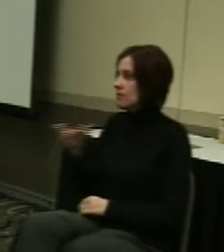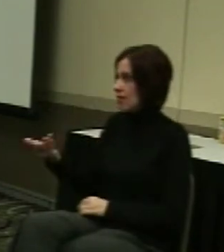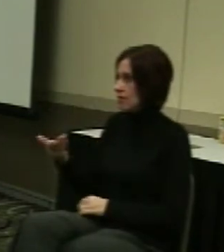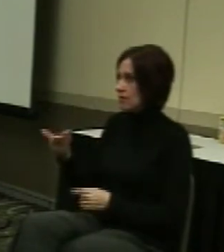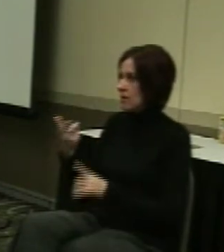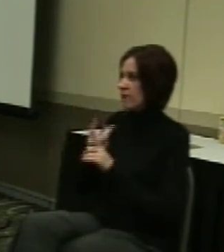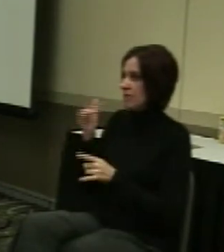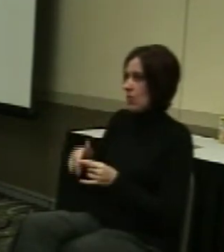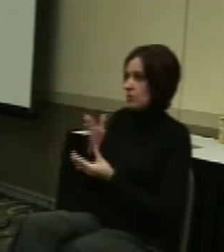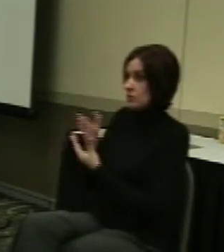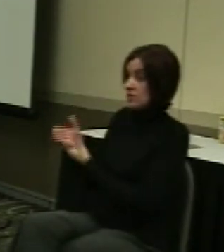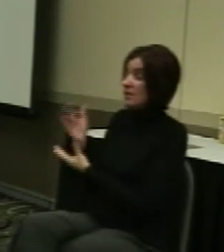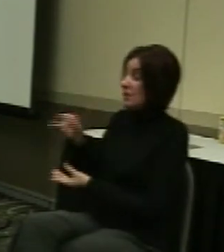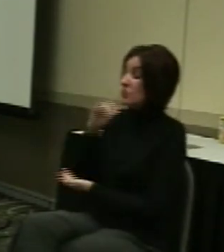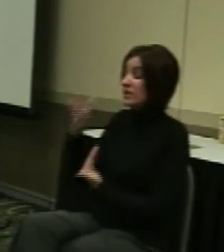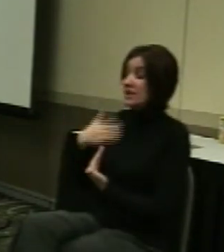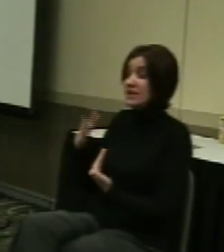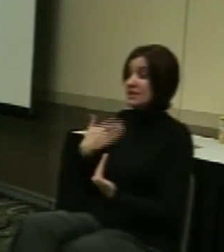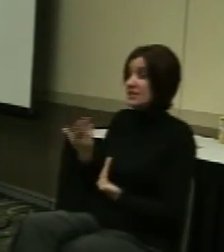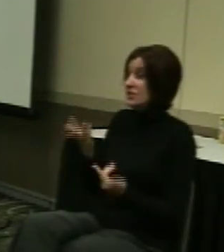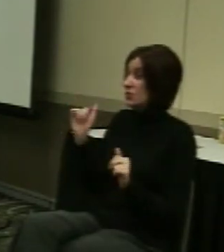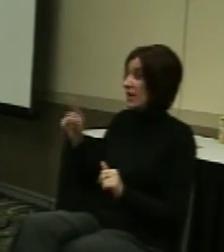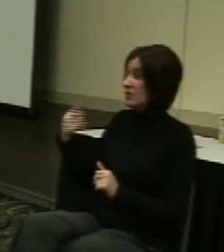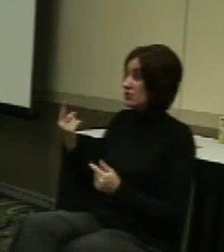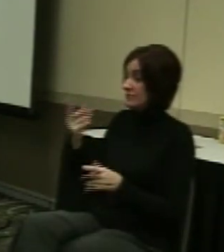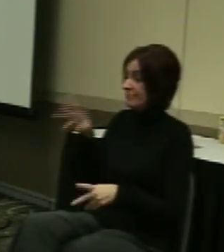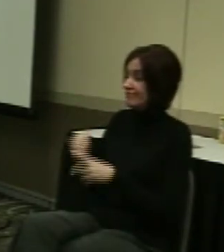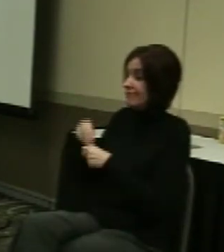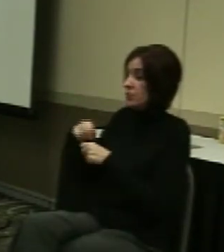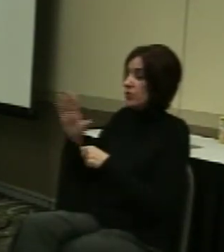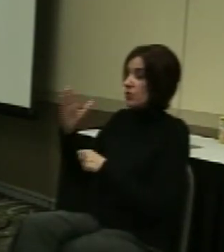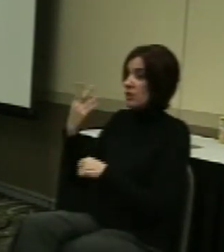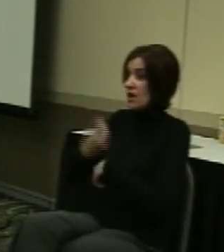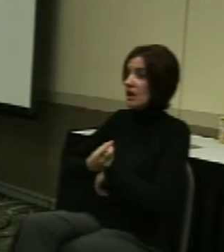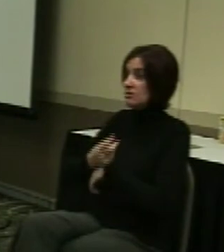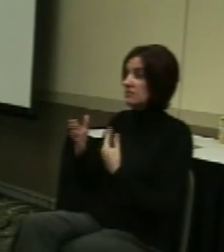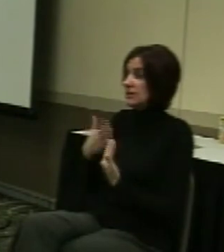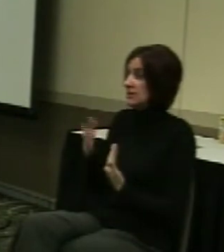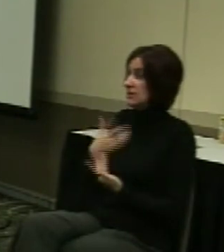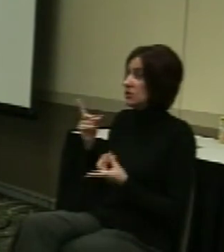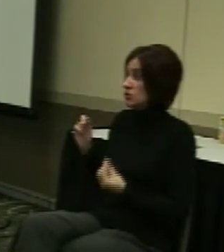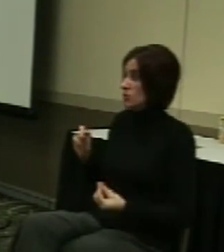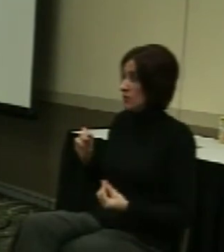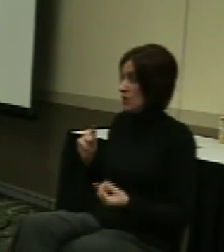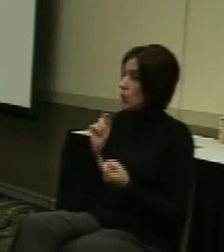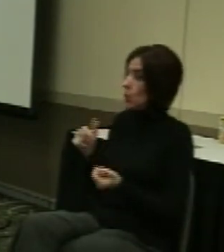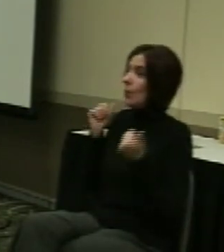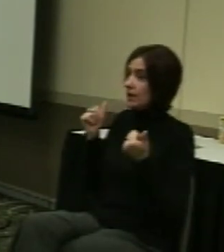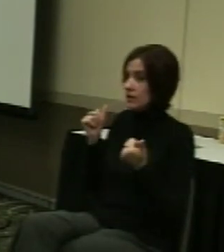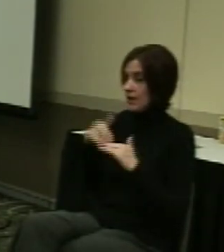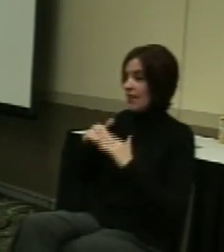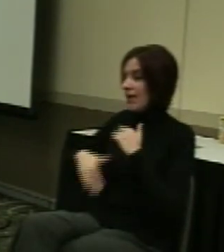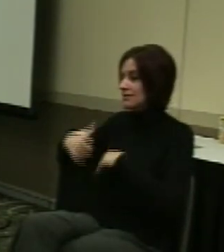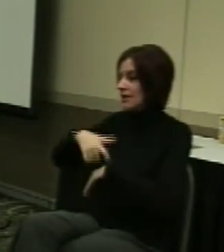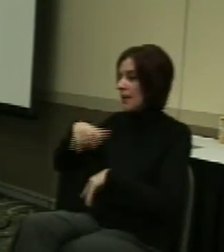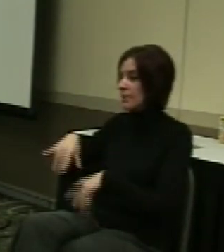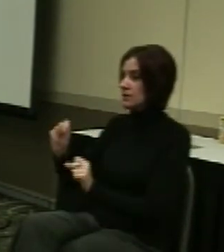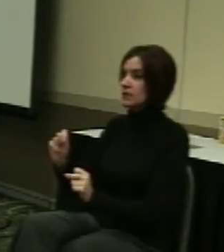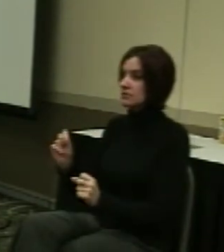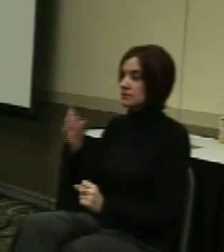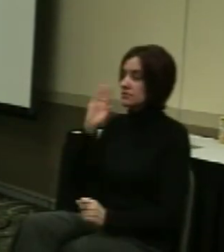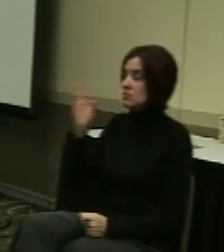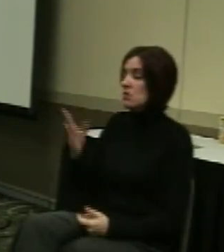great data source. They're simple. You could put them into your day. So the quicker and the more efficient, the less time that